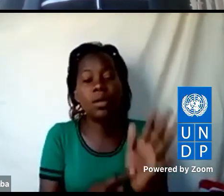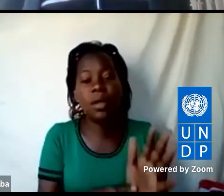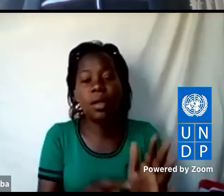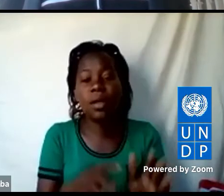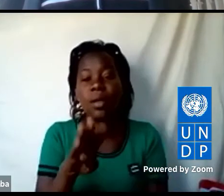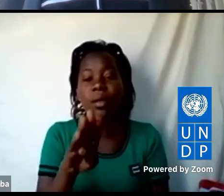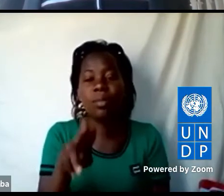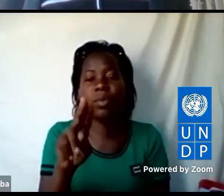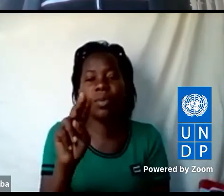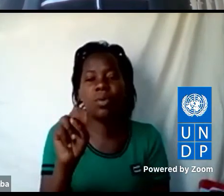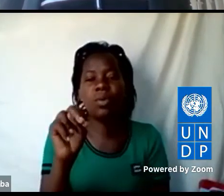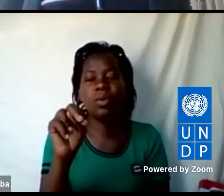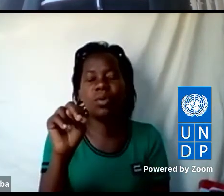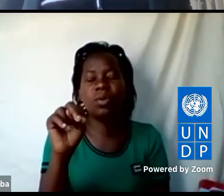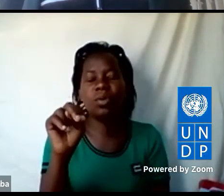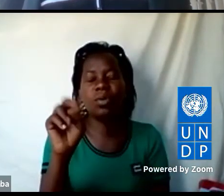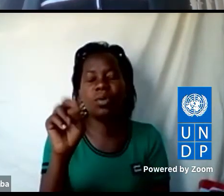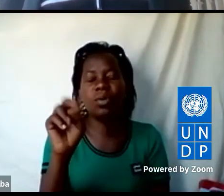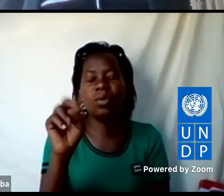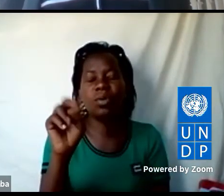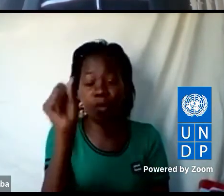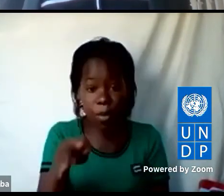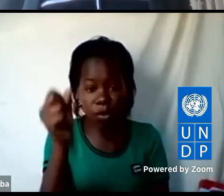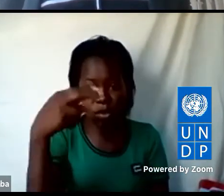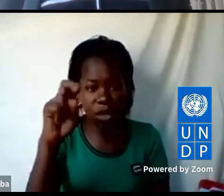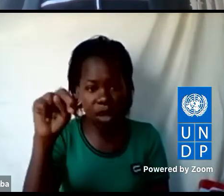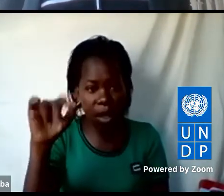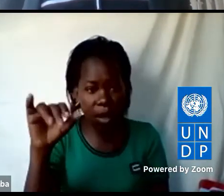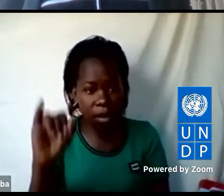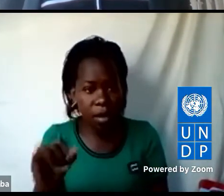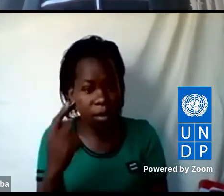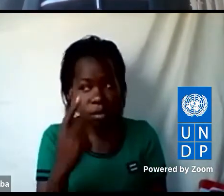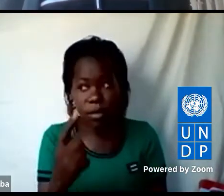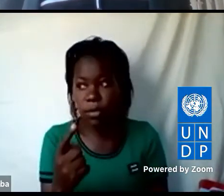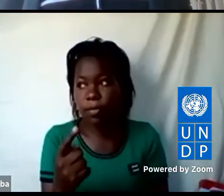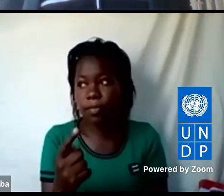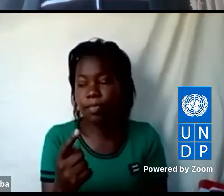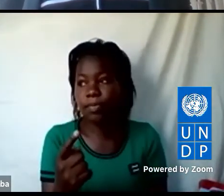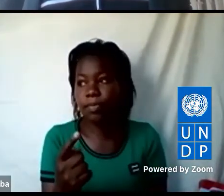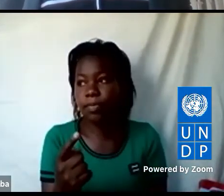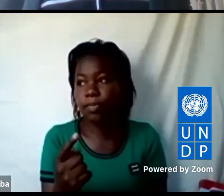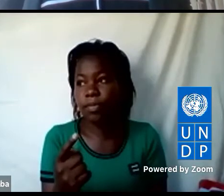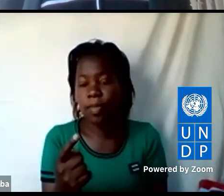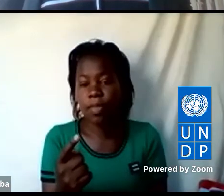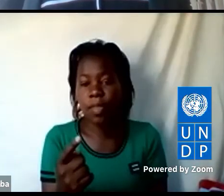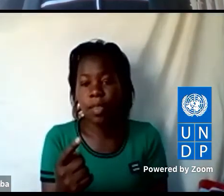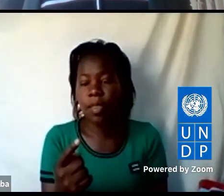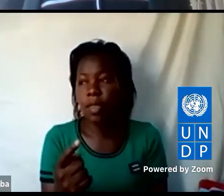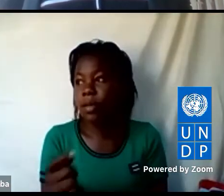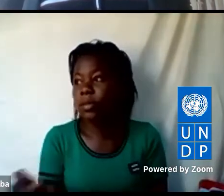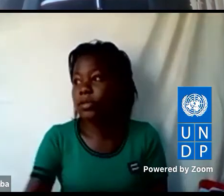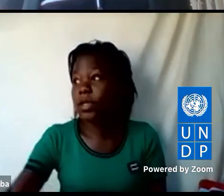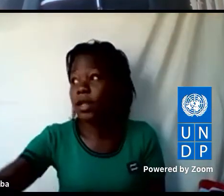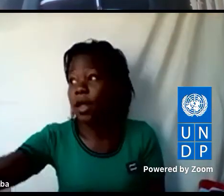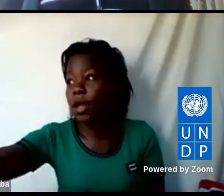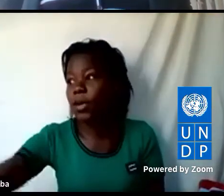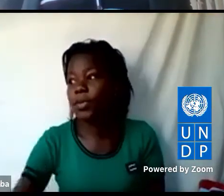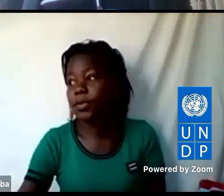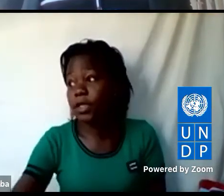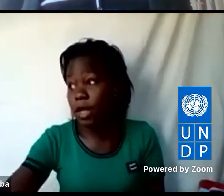because we are feeding them with the information on the requirements of manufacturing so that people can go and